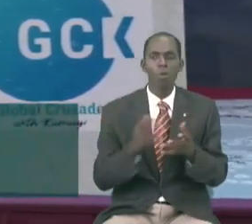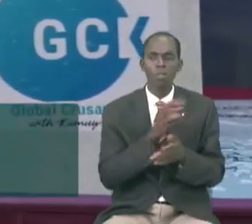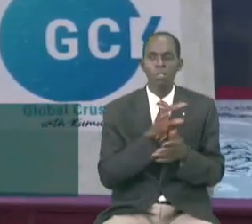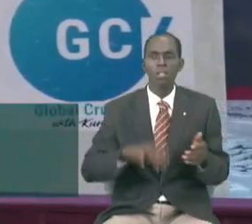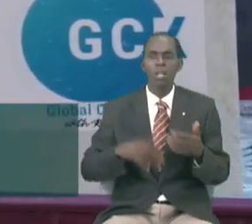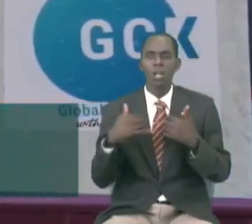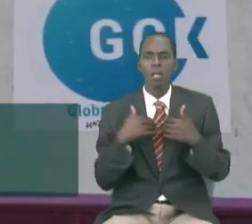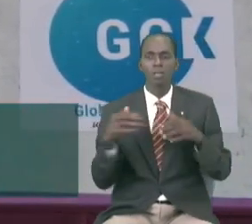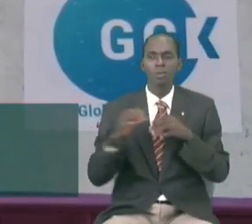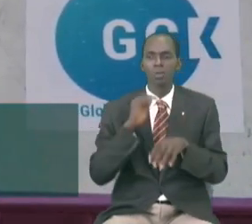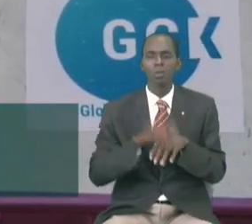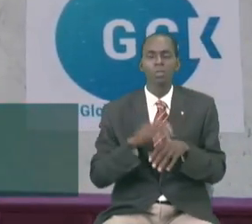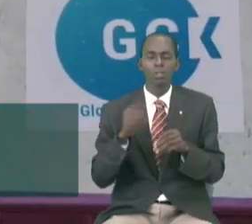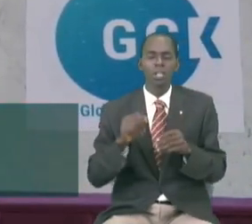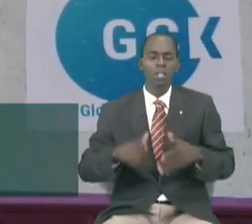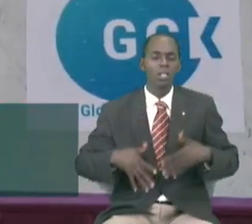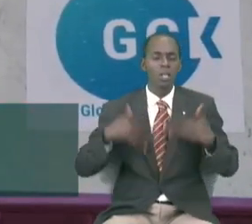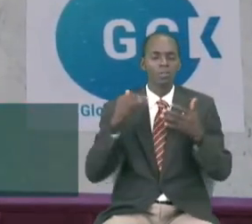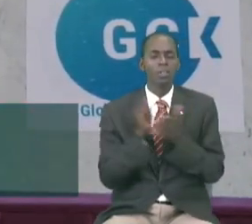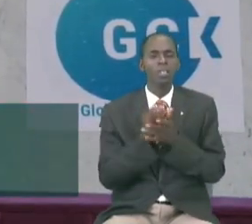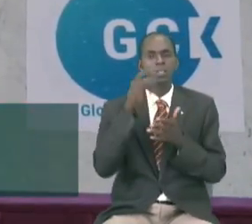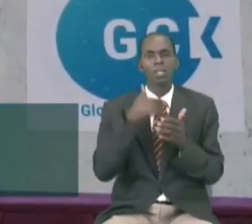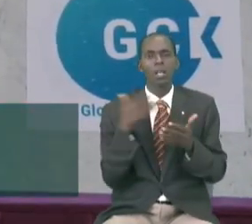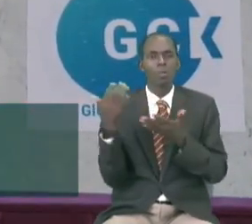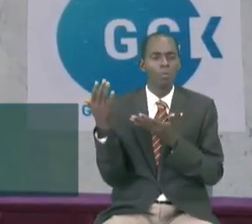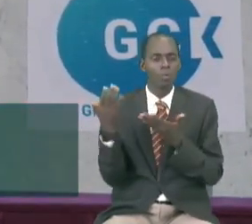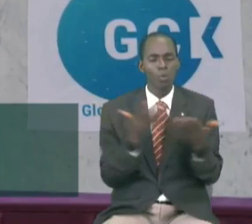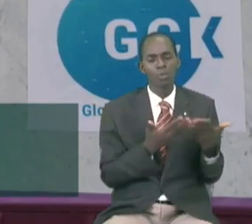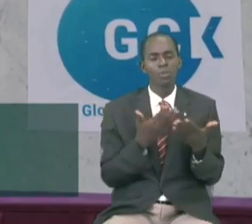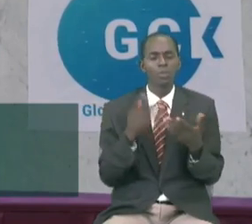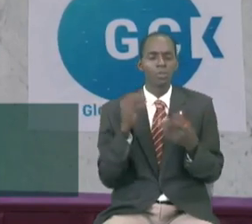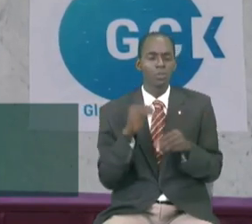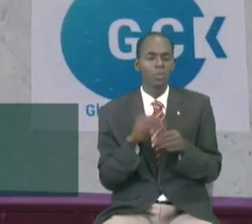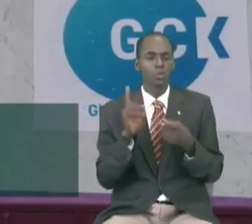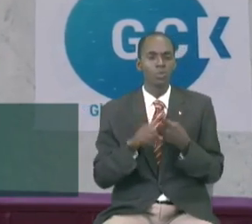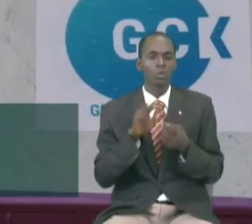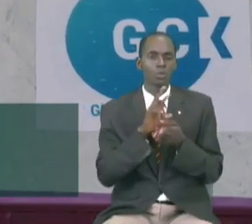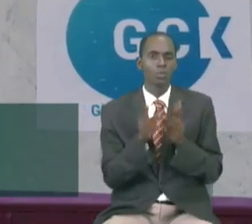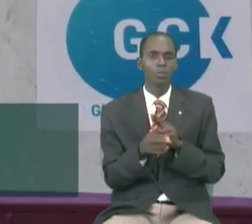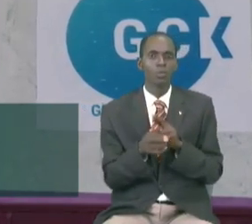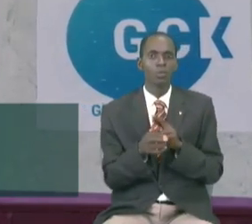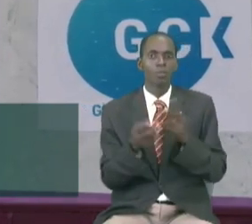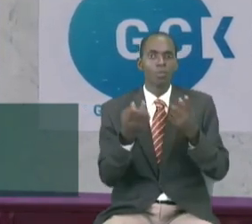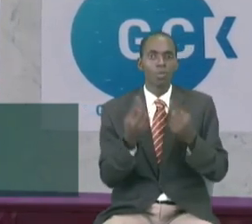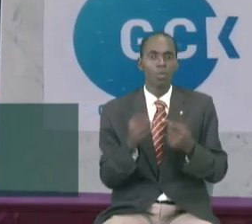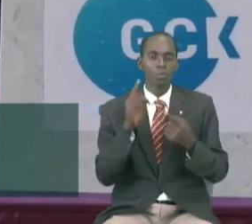this world now. If you leave this world, where are you going? Even if you go to heaven, you'll be